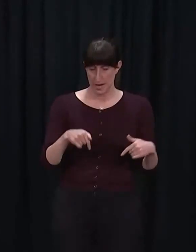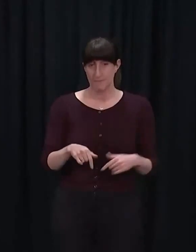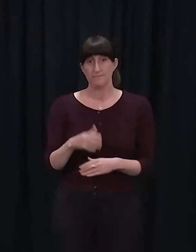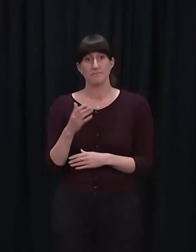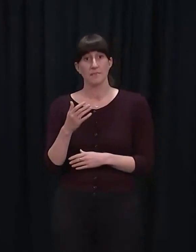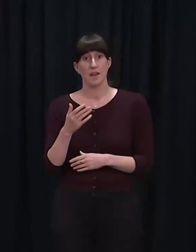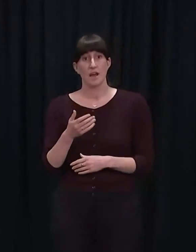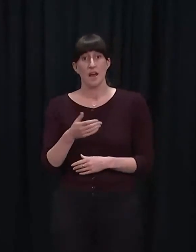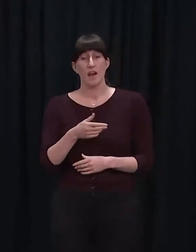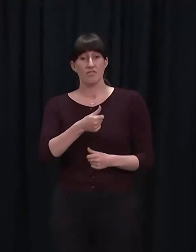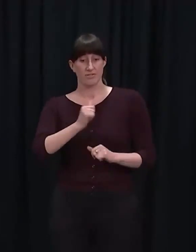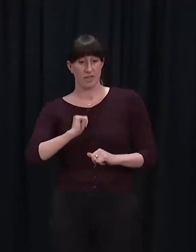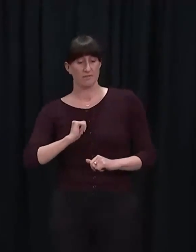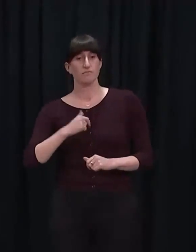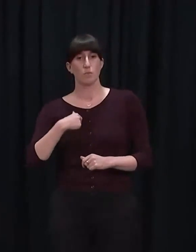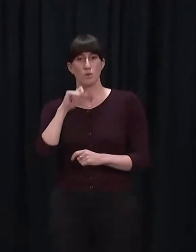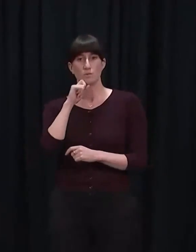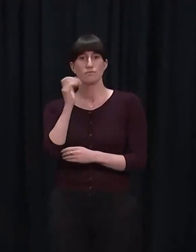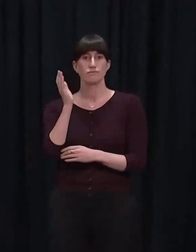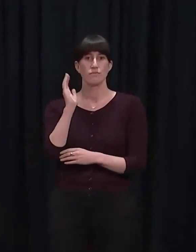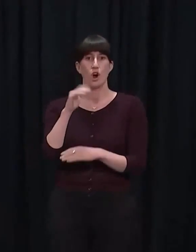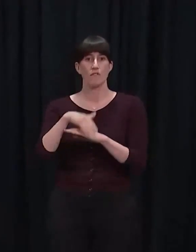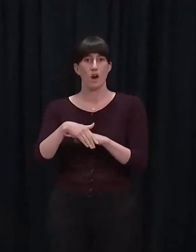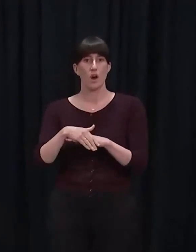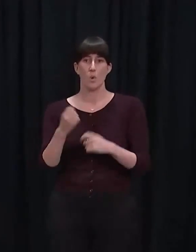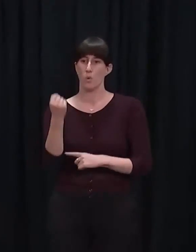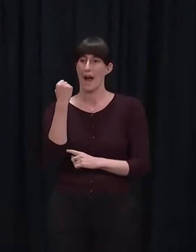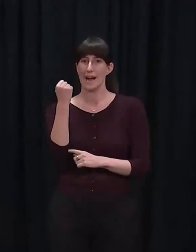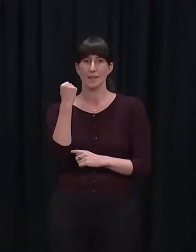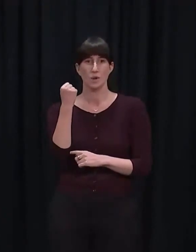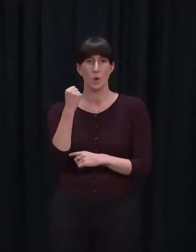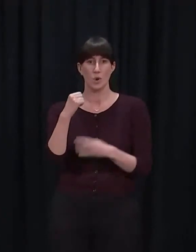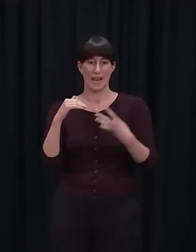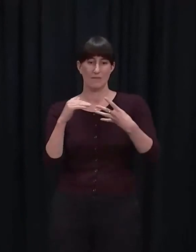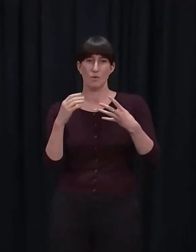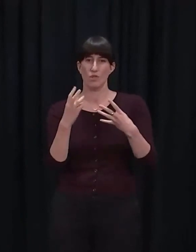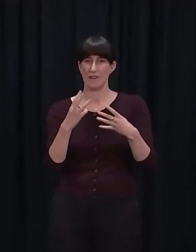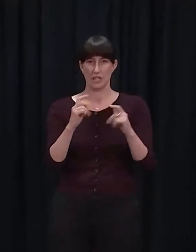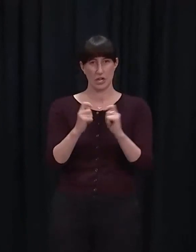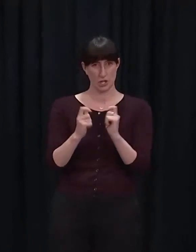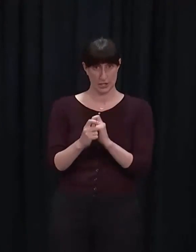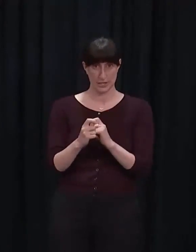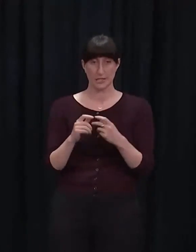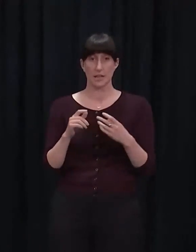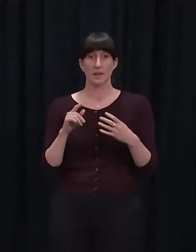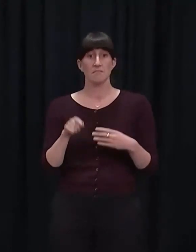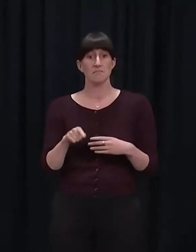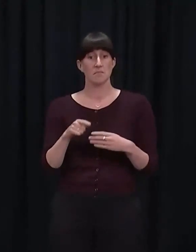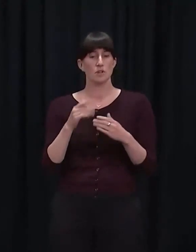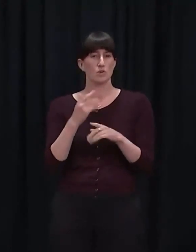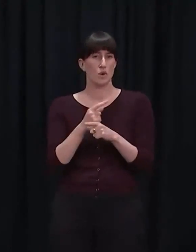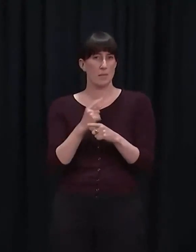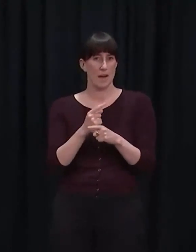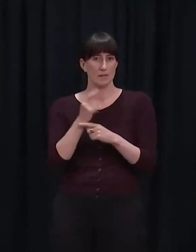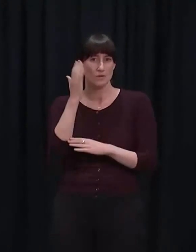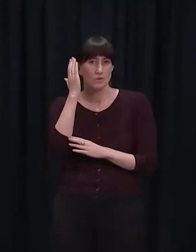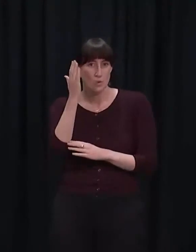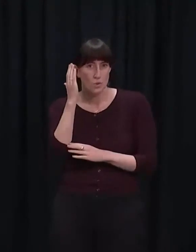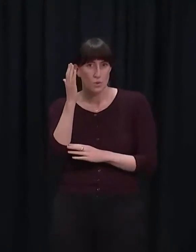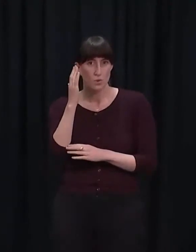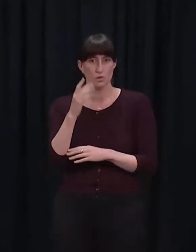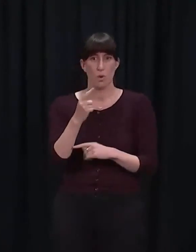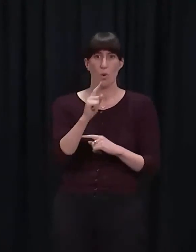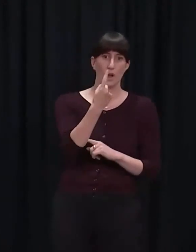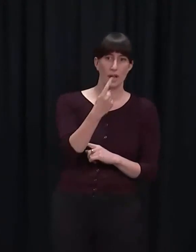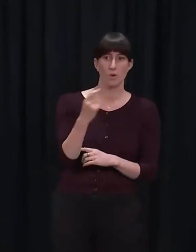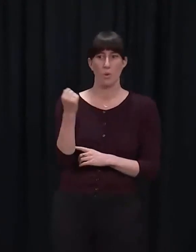level restrictions in the Waikato, schooling, early learning and tertiary education in Auckland and Waikato, a